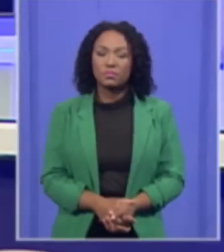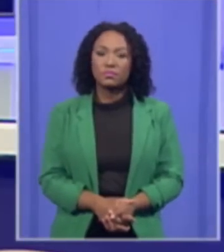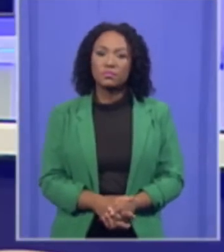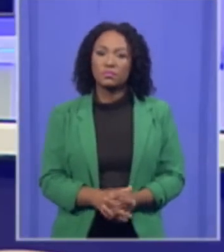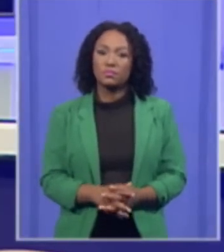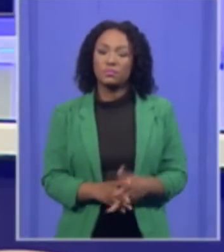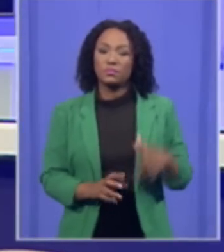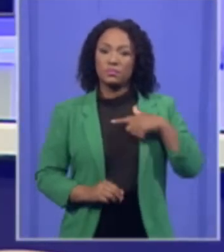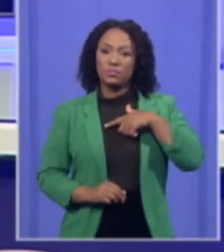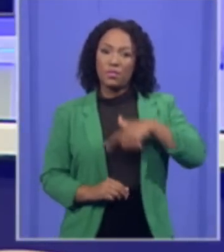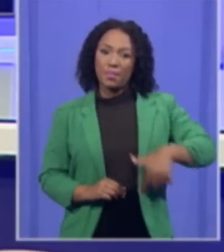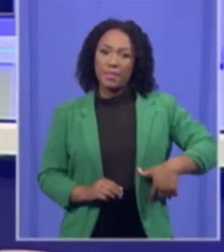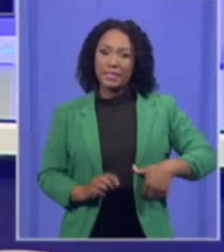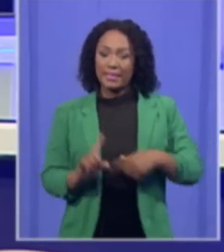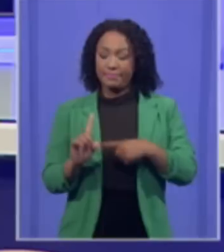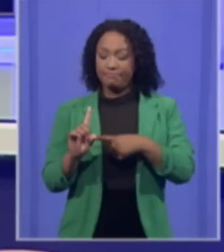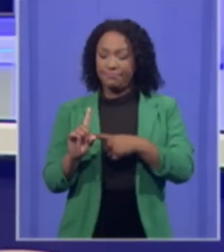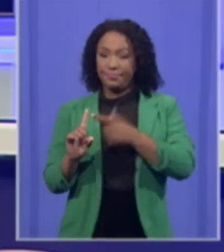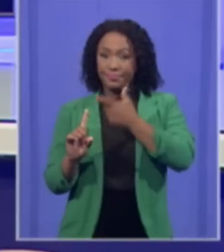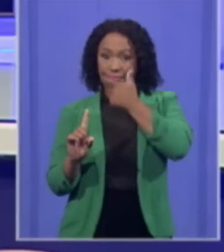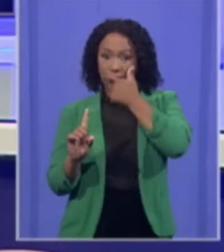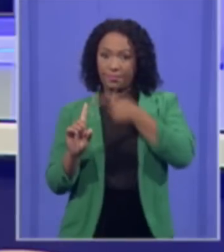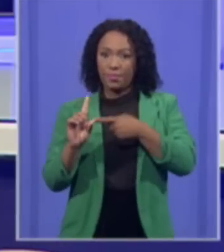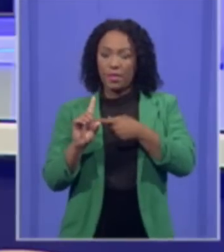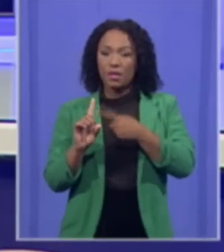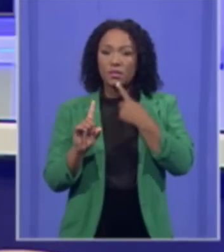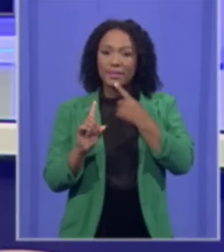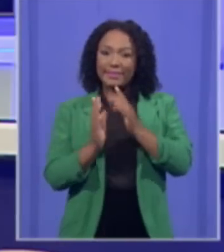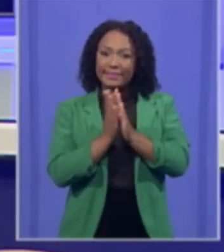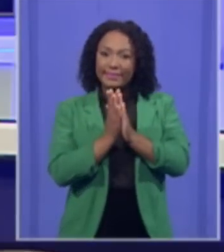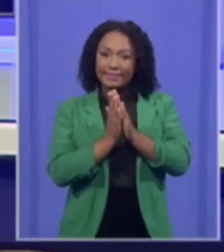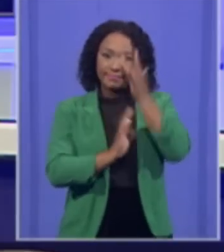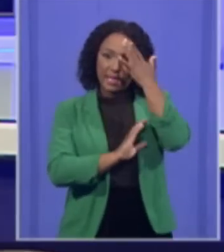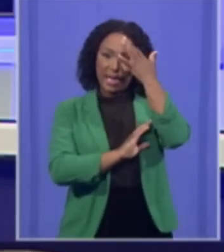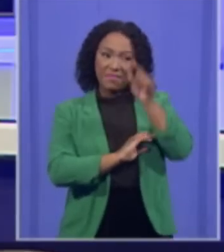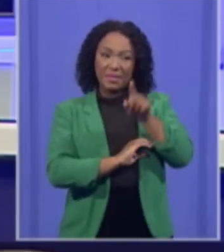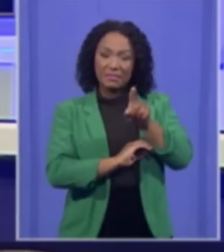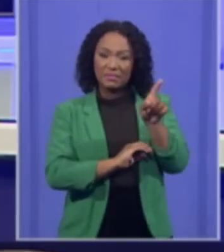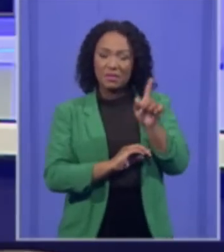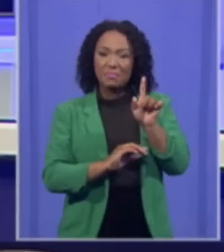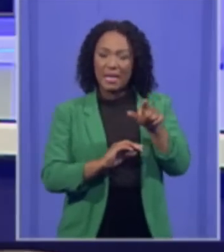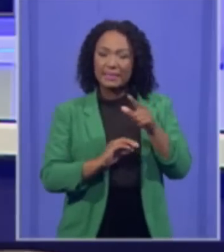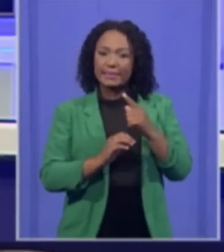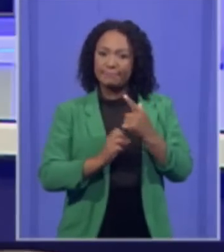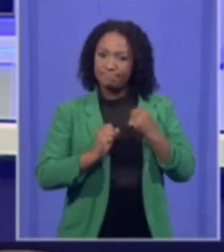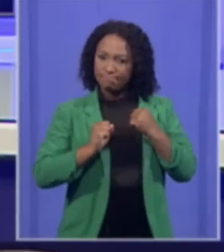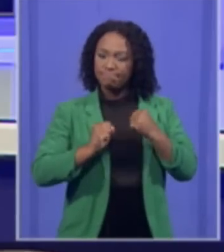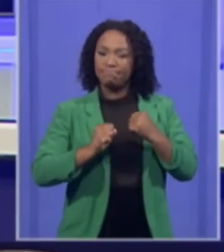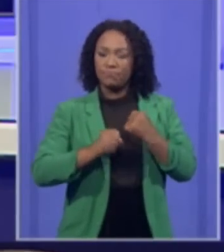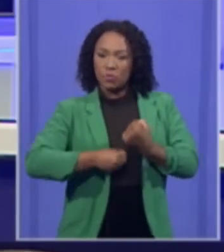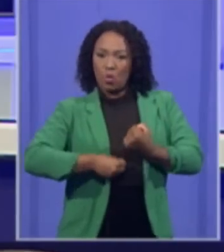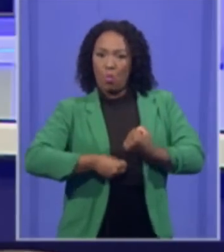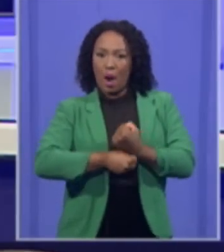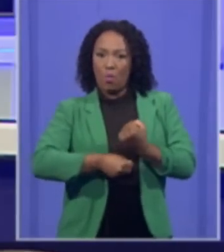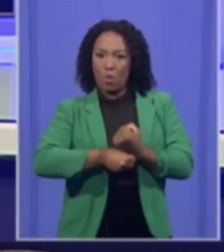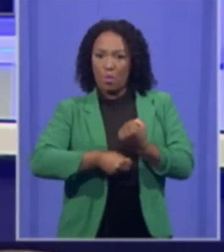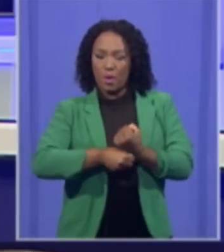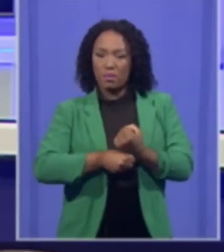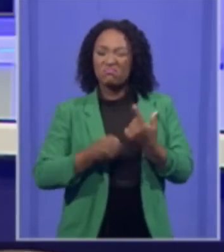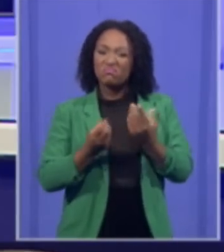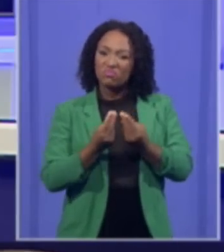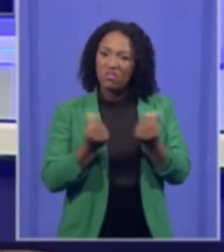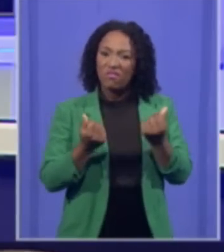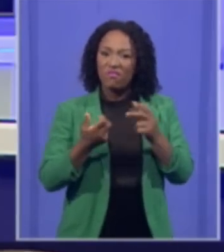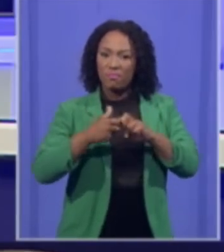Mopresidente Cyril Ramaphosa o kgopetše mmušo gore o matlafatše diphetogo ge go etla go mokgwa wa wona wa go šogana le bothata